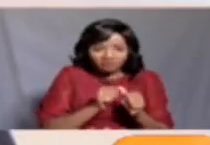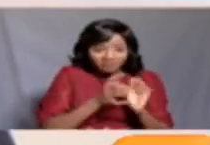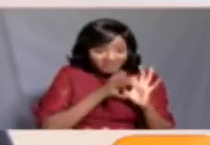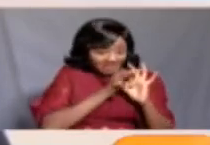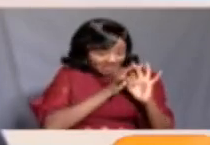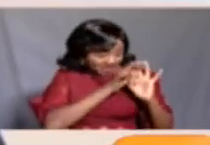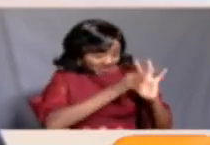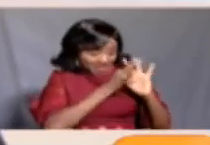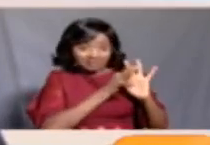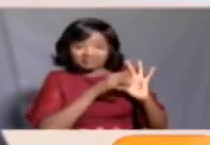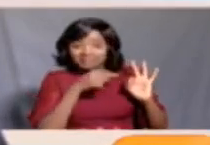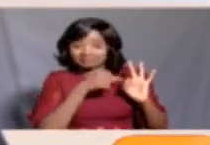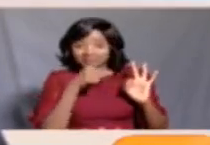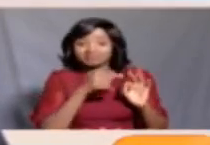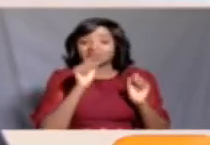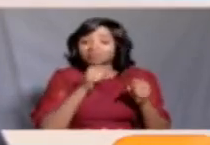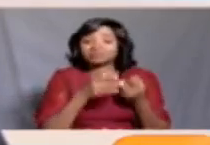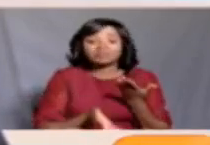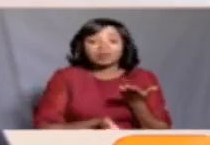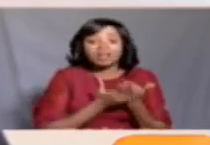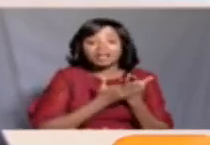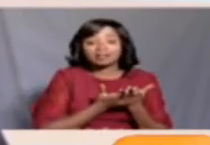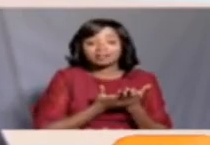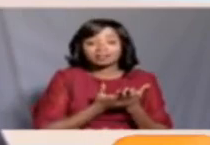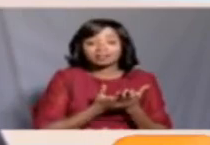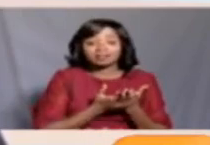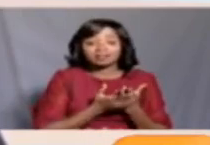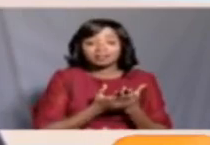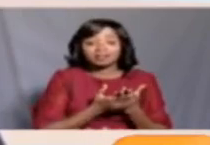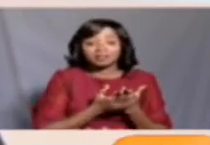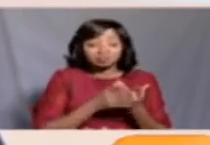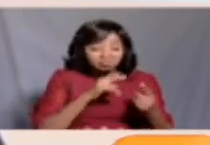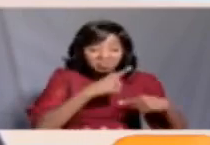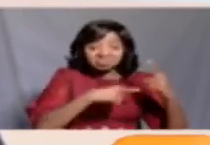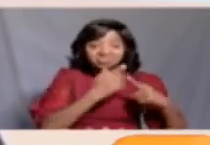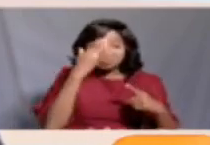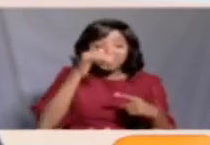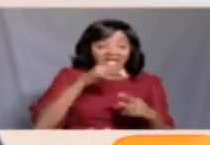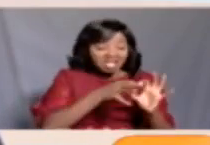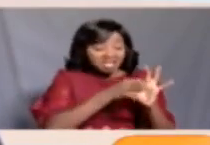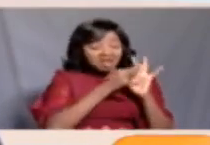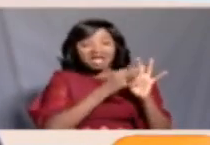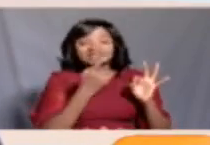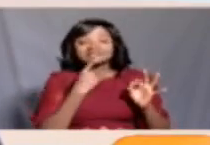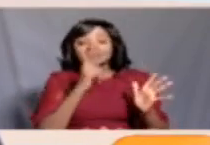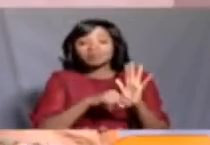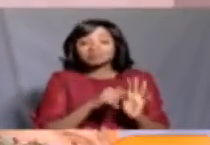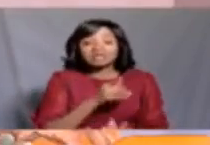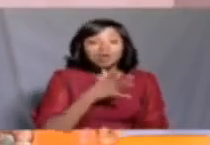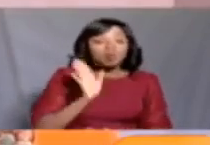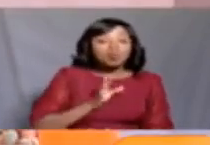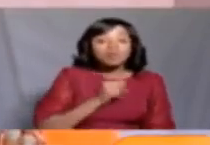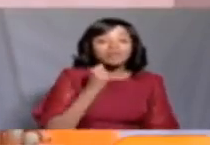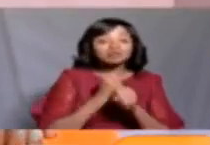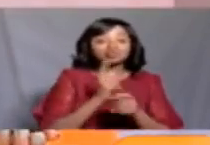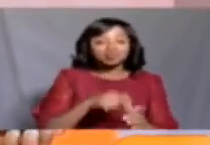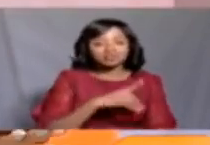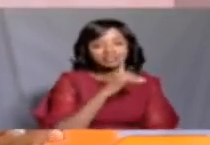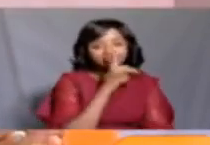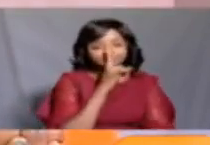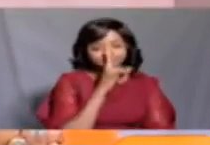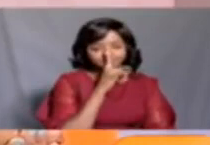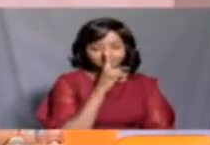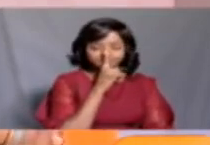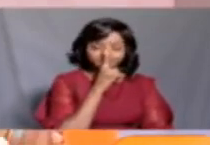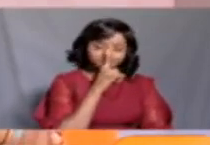play to actually continue it, because women are supposed to be quiet and meek. So therefore, if you're isolating